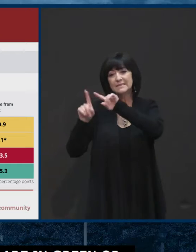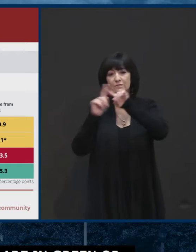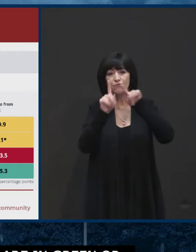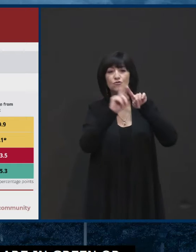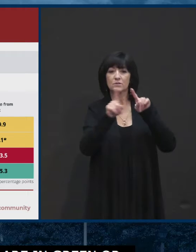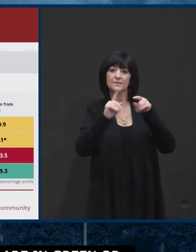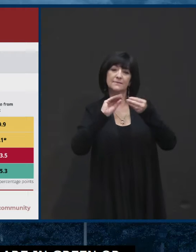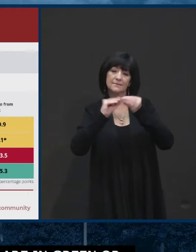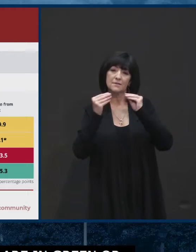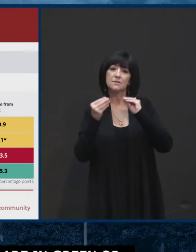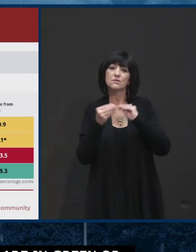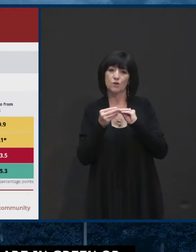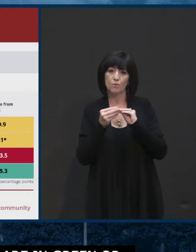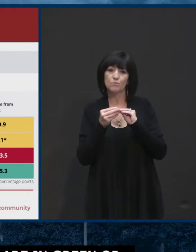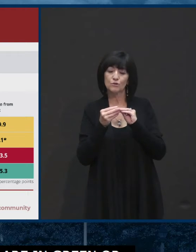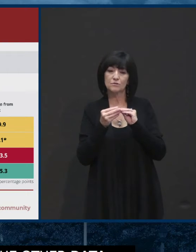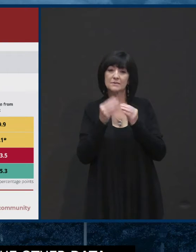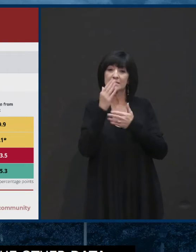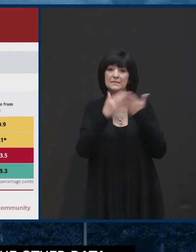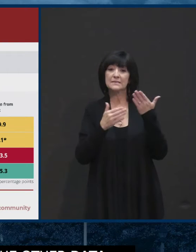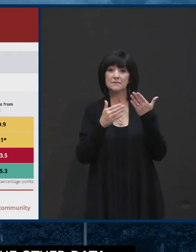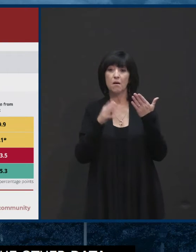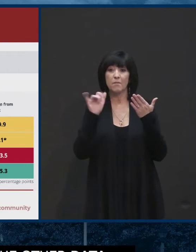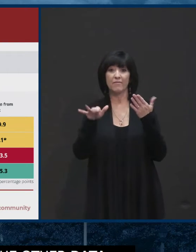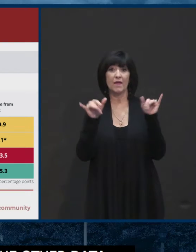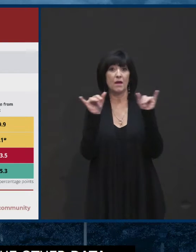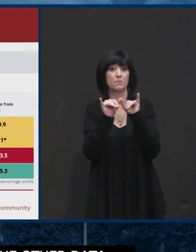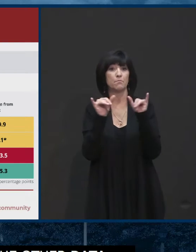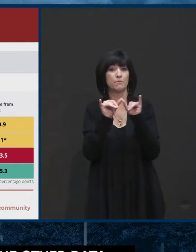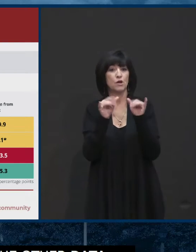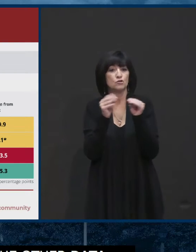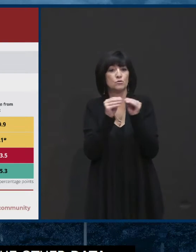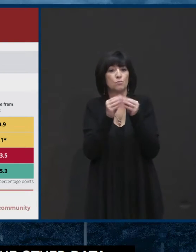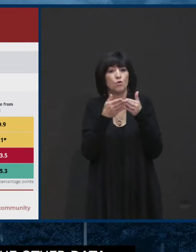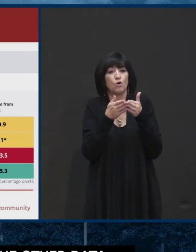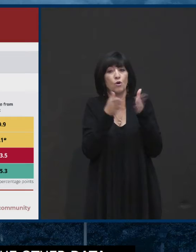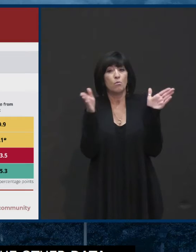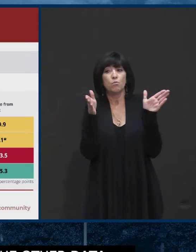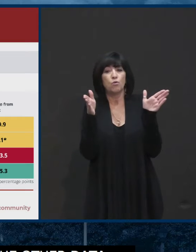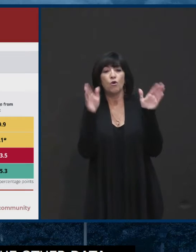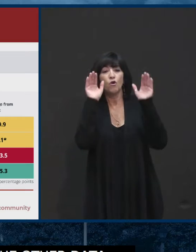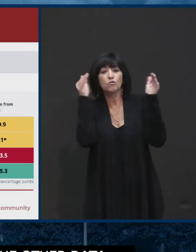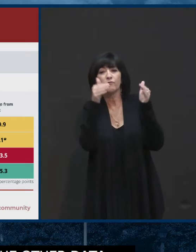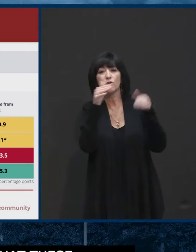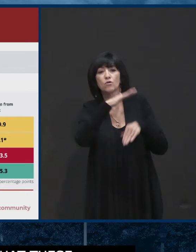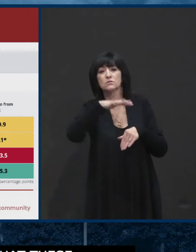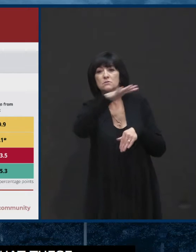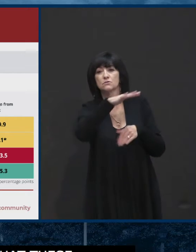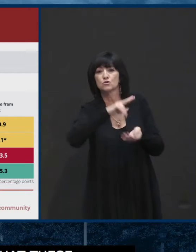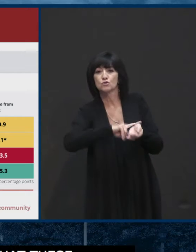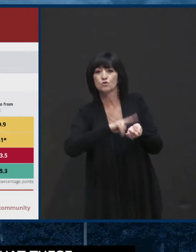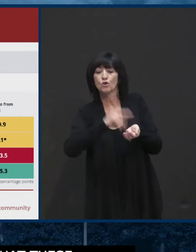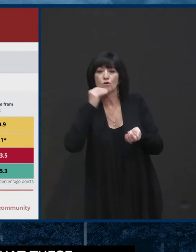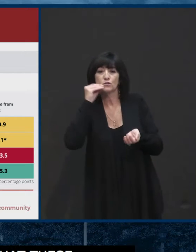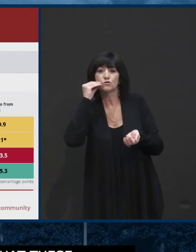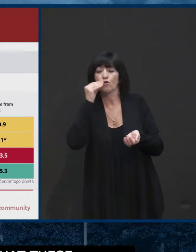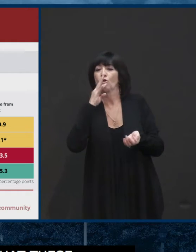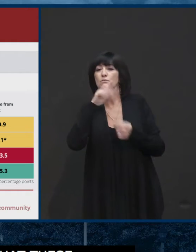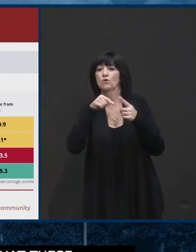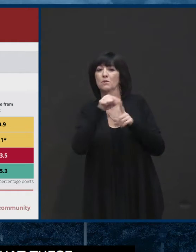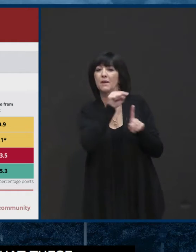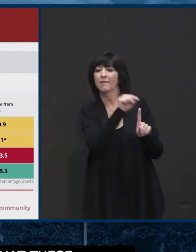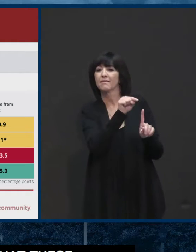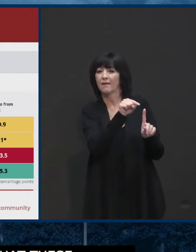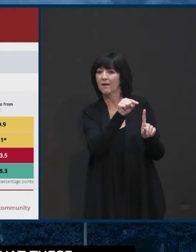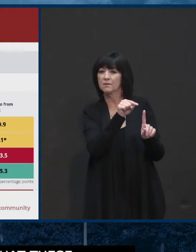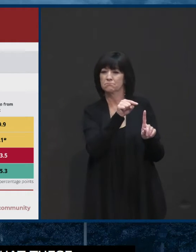broader measures are reflecting an outbreak that's happening in nursing homes, where you're really not exposing a lot of school